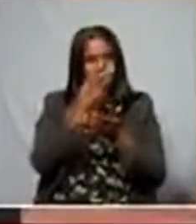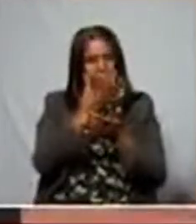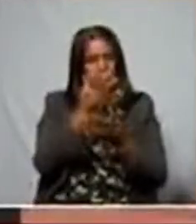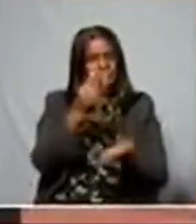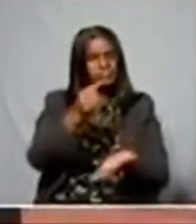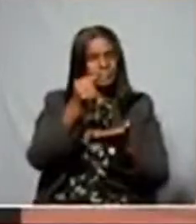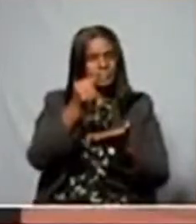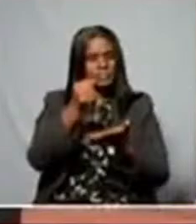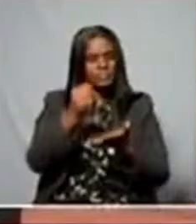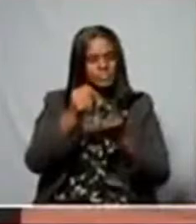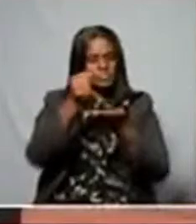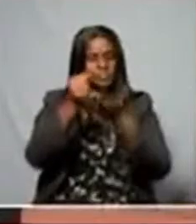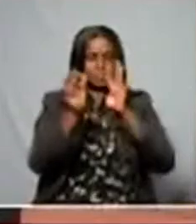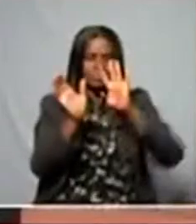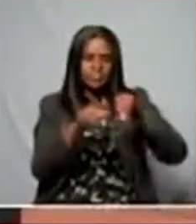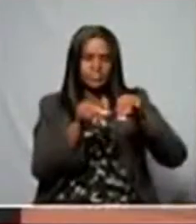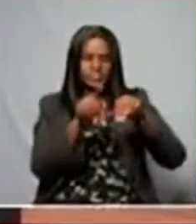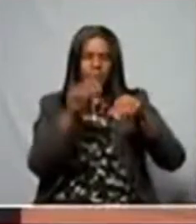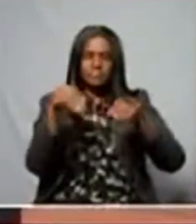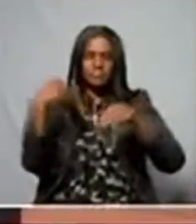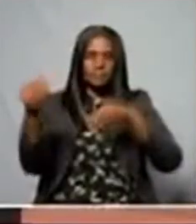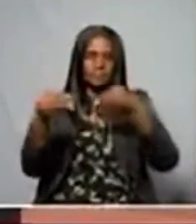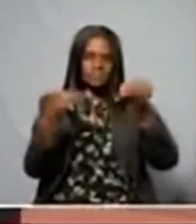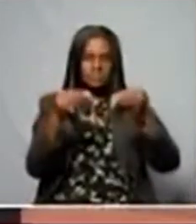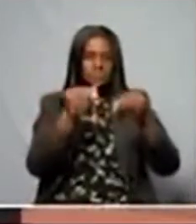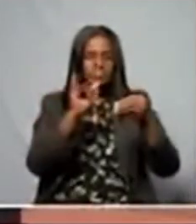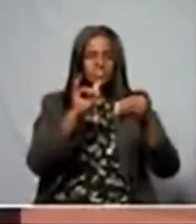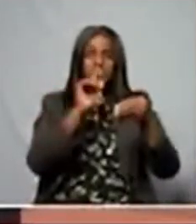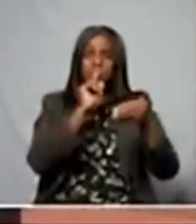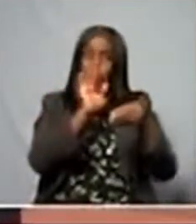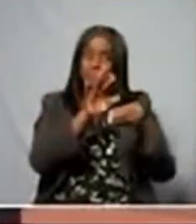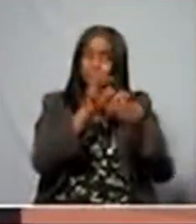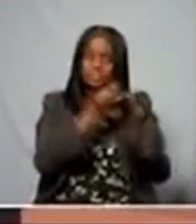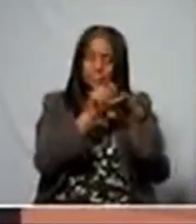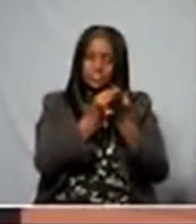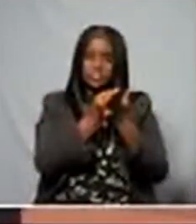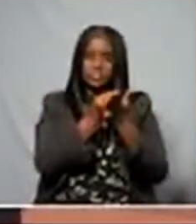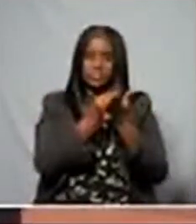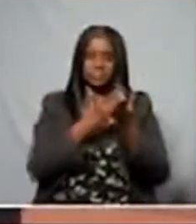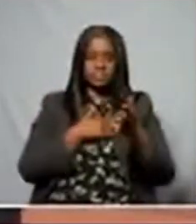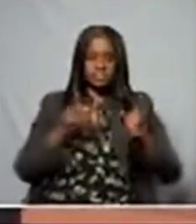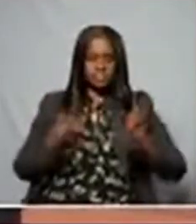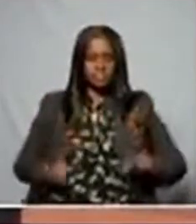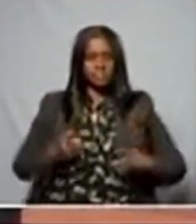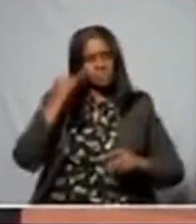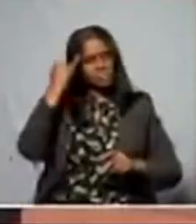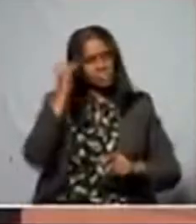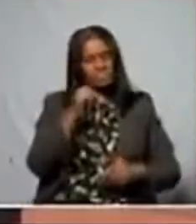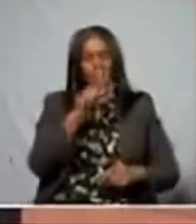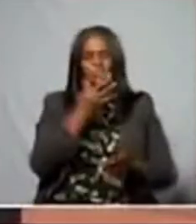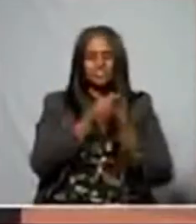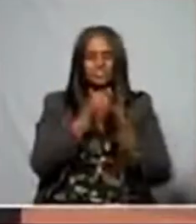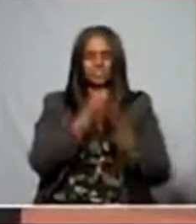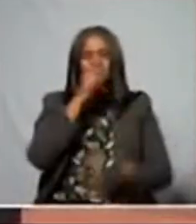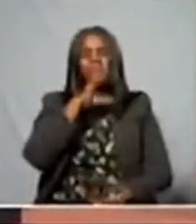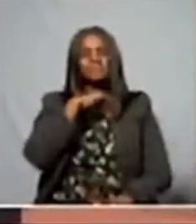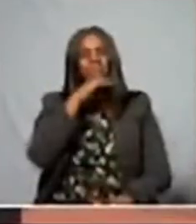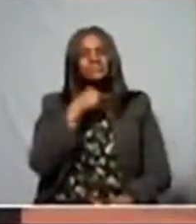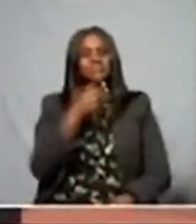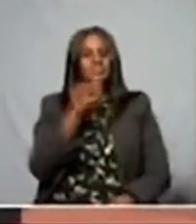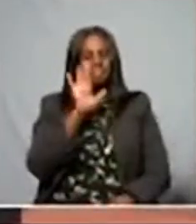budget allocation and even obviously releases, of course the monies in themselves, that's my personal view, may not be enough. On